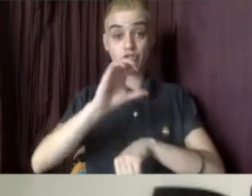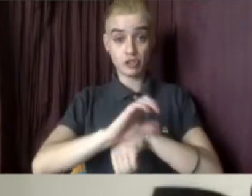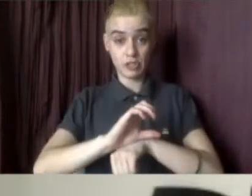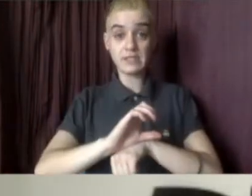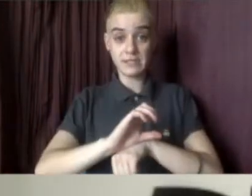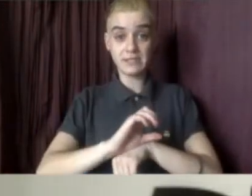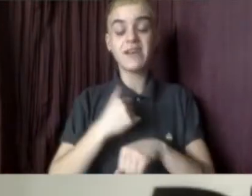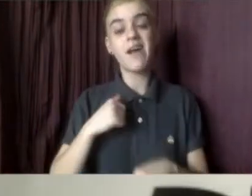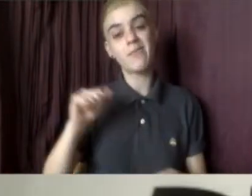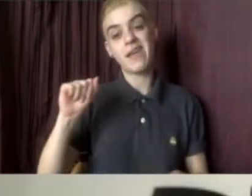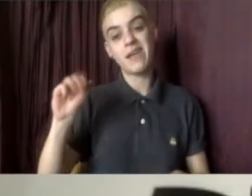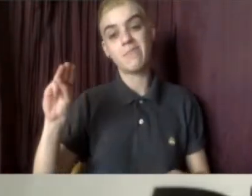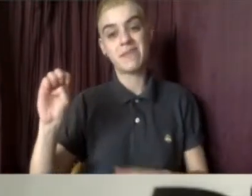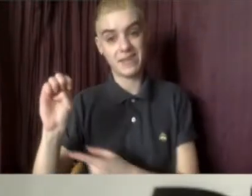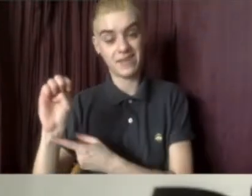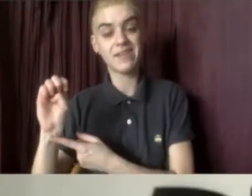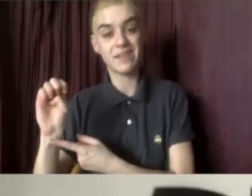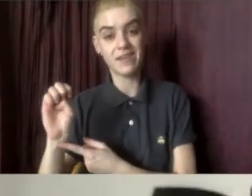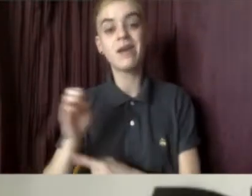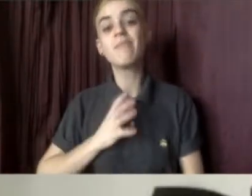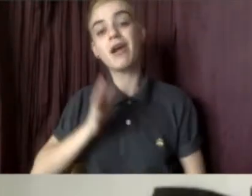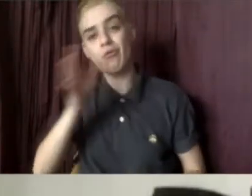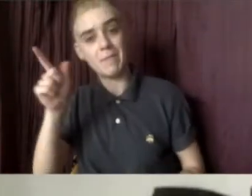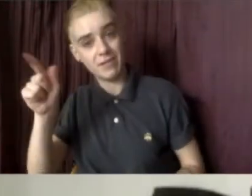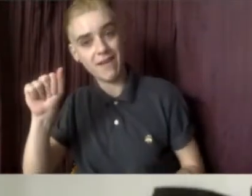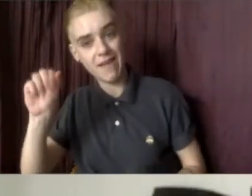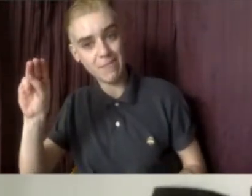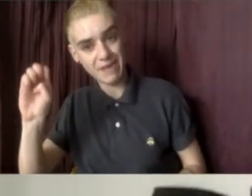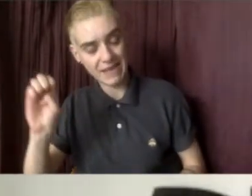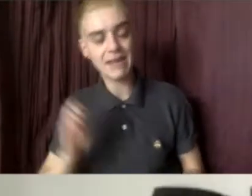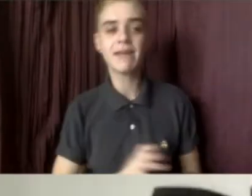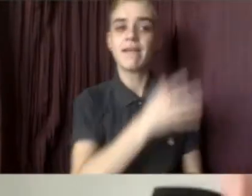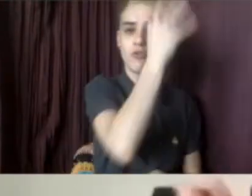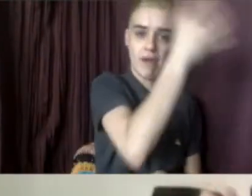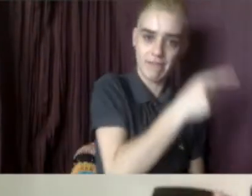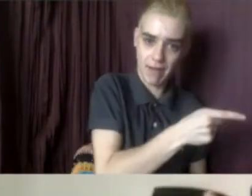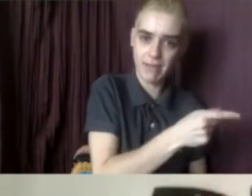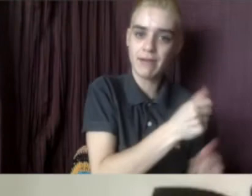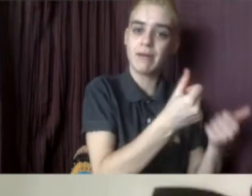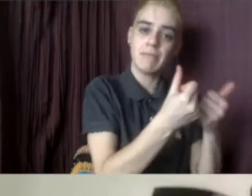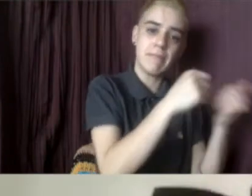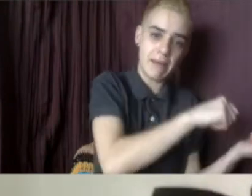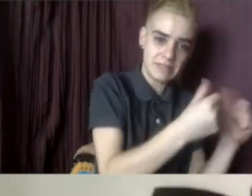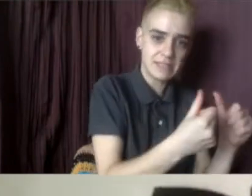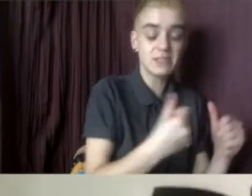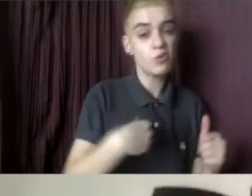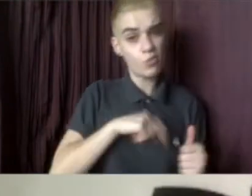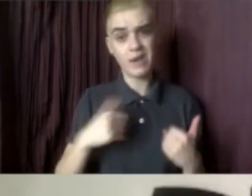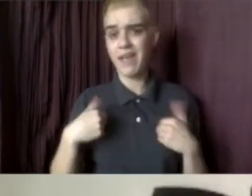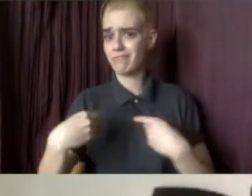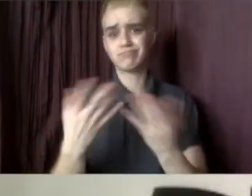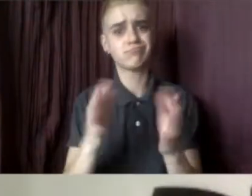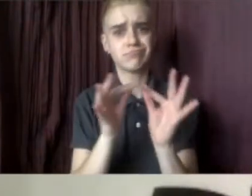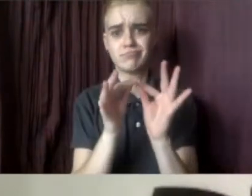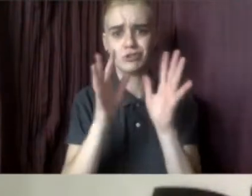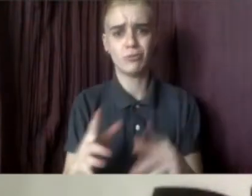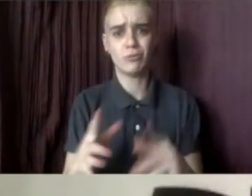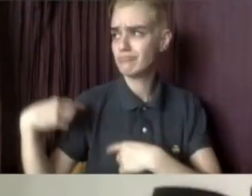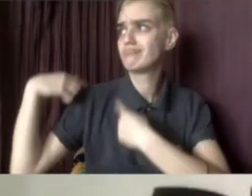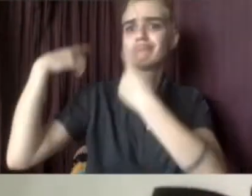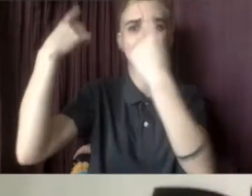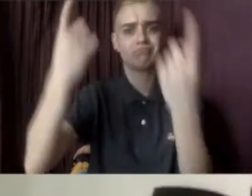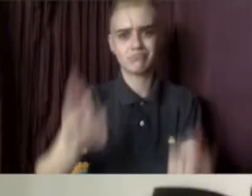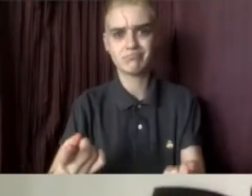had a whole community of deaf people in New Jersey. I grew up in Newark, New Jersey. Right here in Washington, D.C., we have Gallaudet University. We have deaf